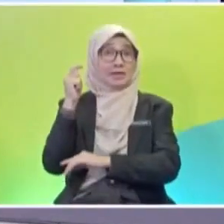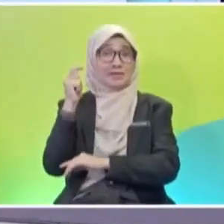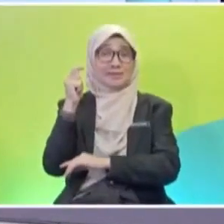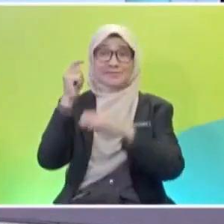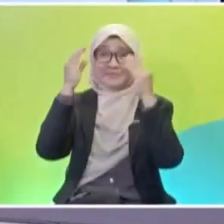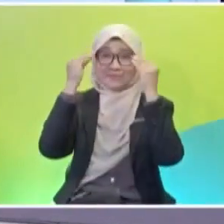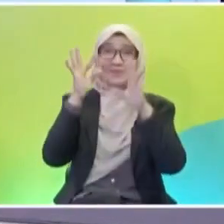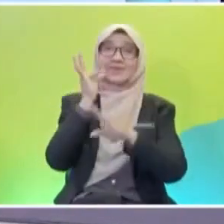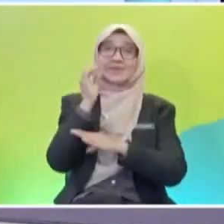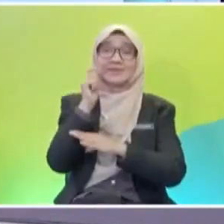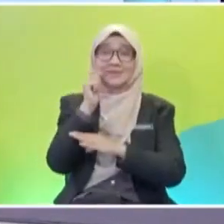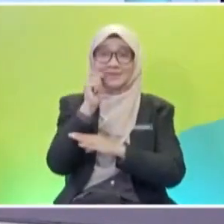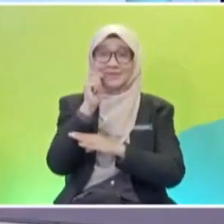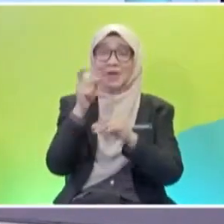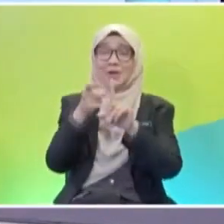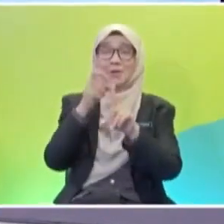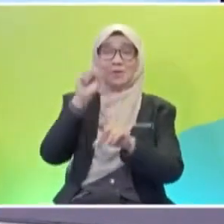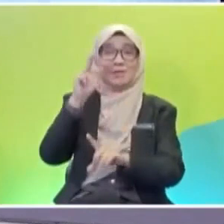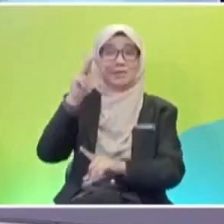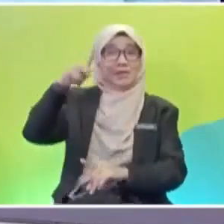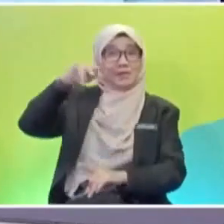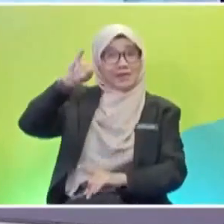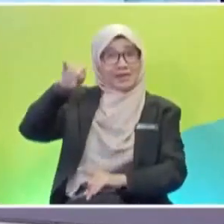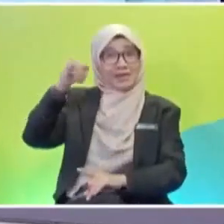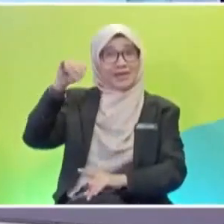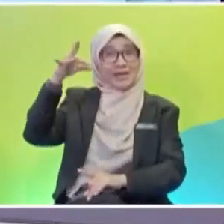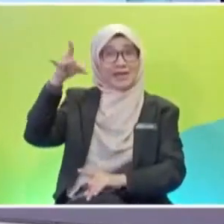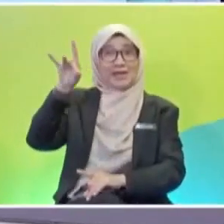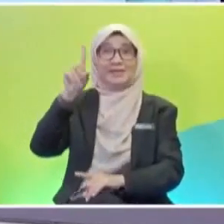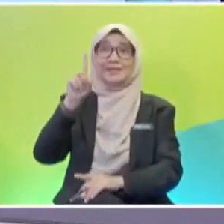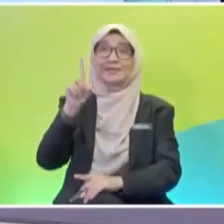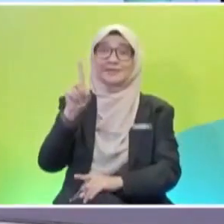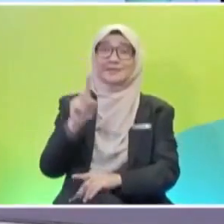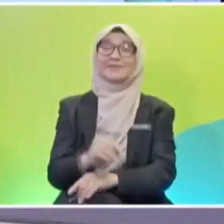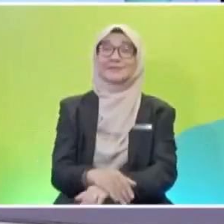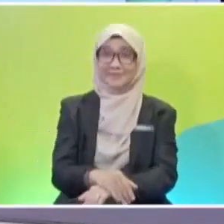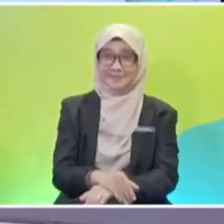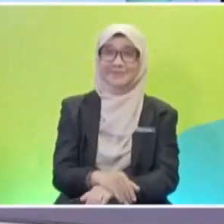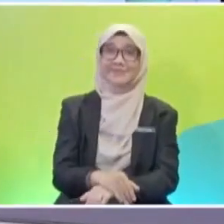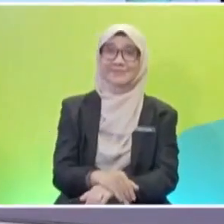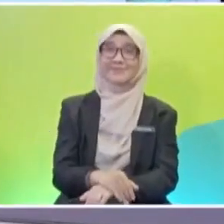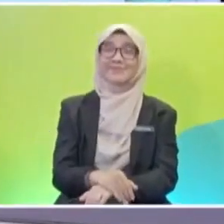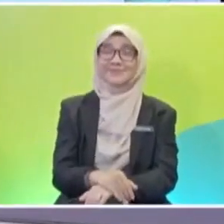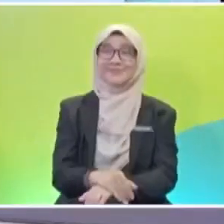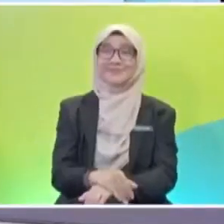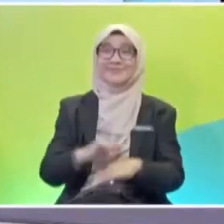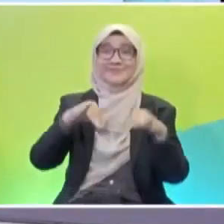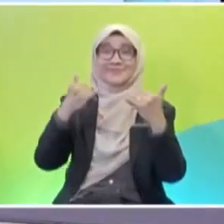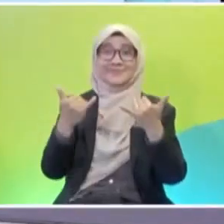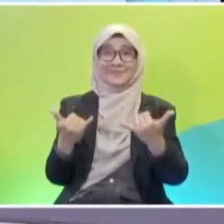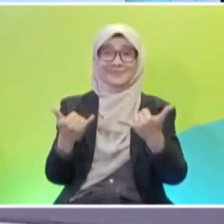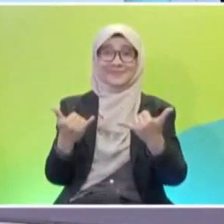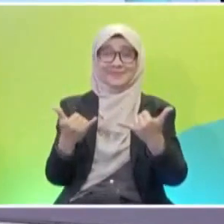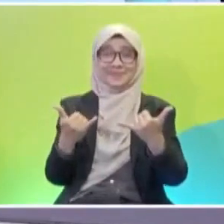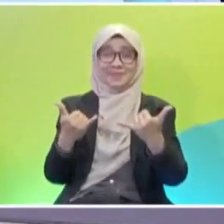teacher Fatimatul Zahra Osman is from SK Putrajaya Presin 18 Putrajaya. Sorry for that. Now we have